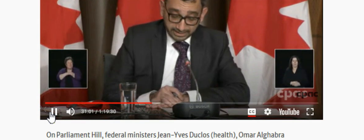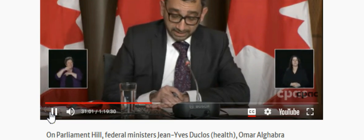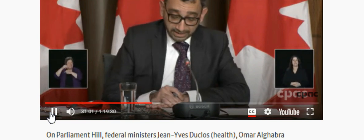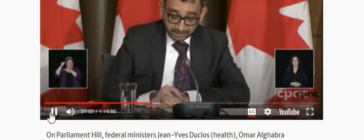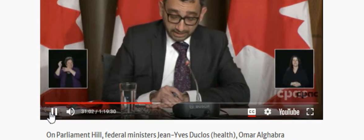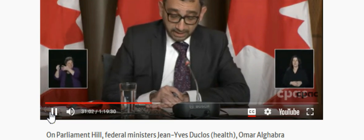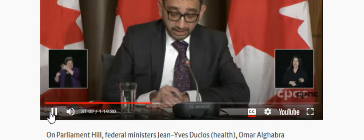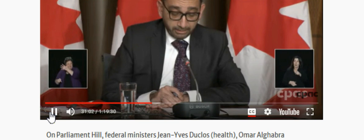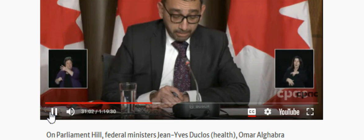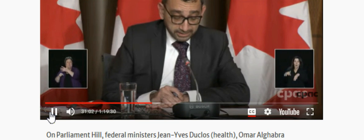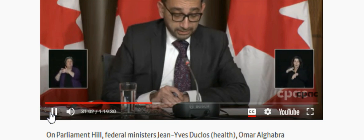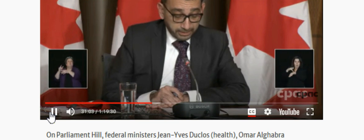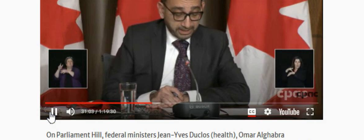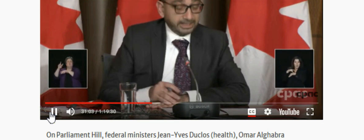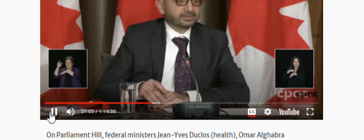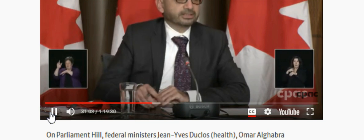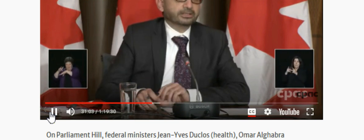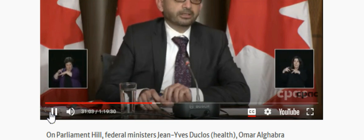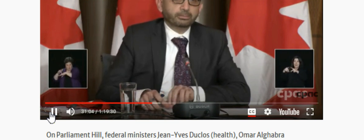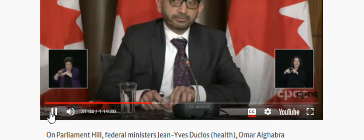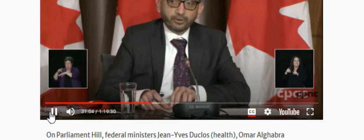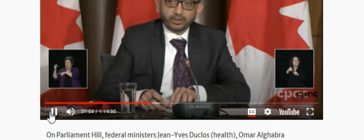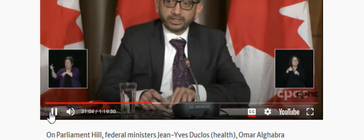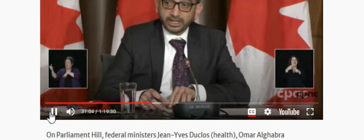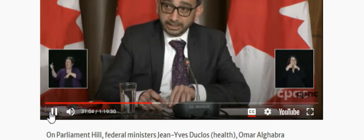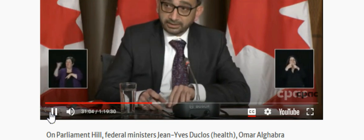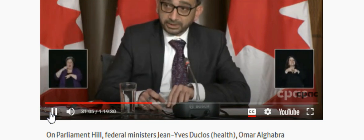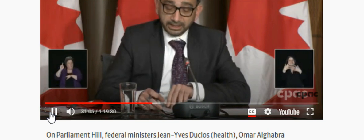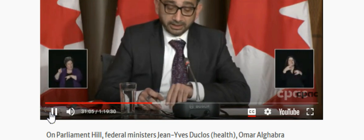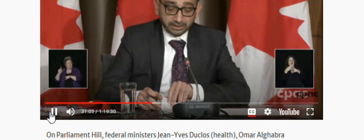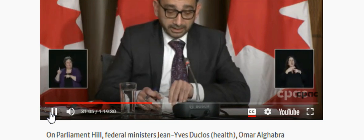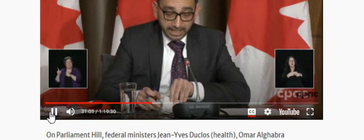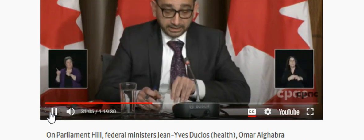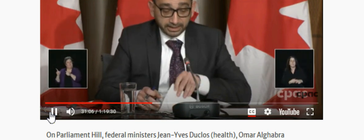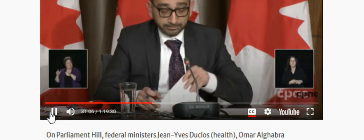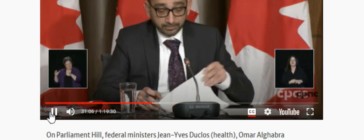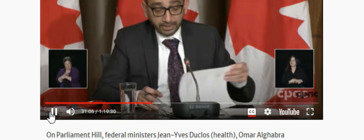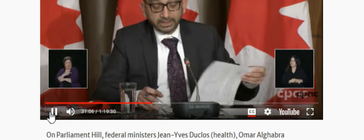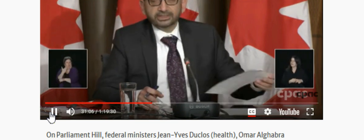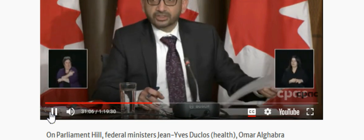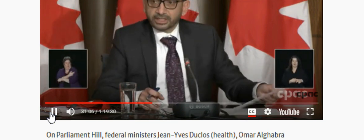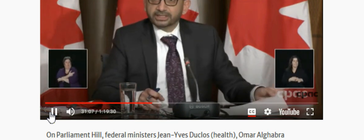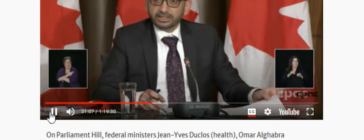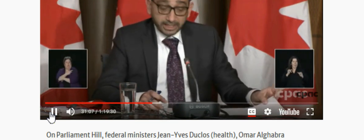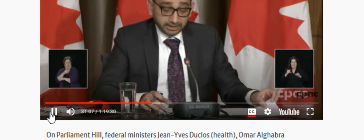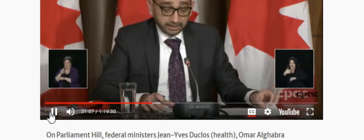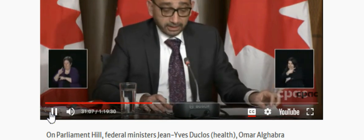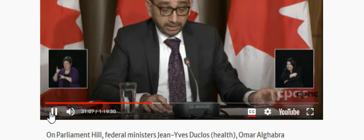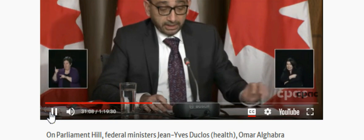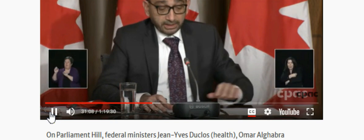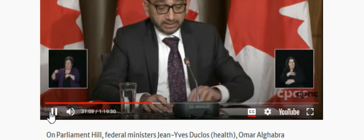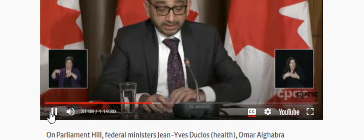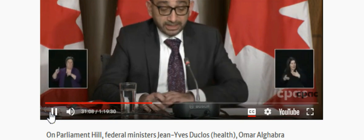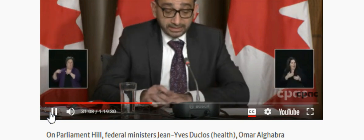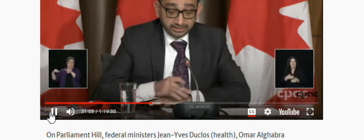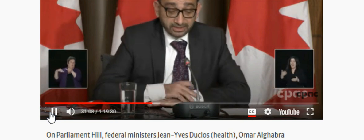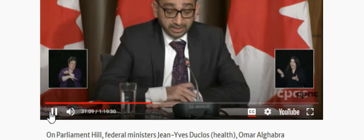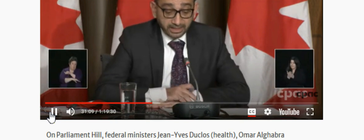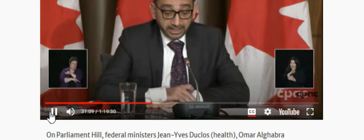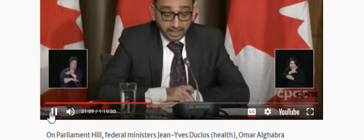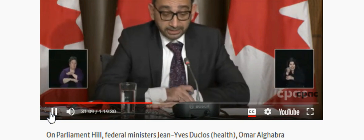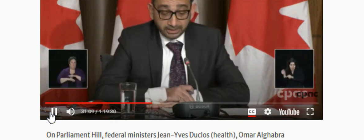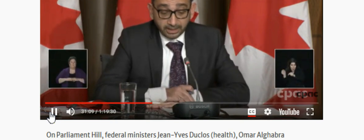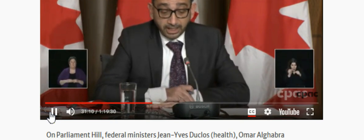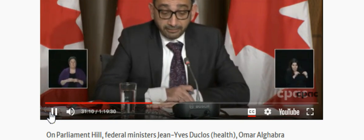fully vaccinated, must be tested before entering Canada. Starting tonight, these